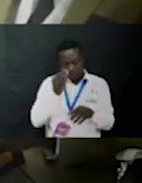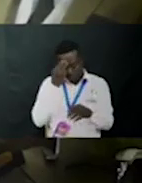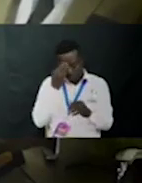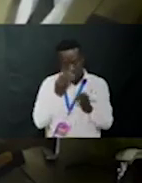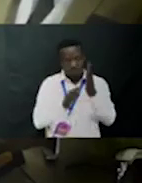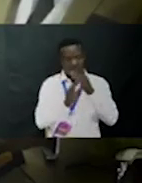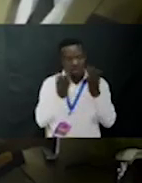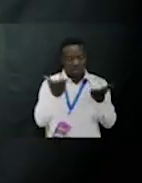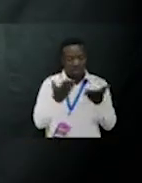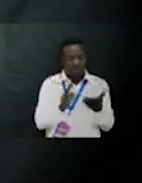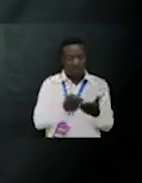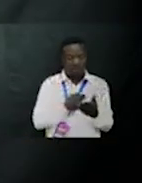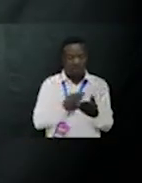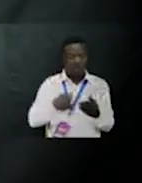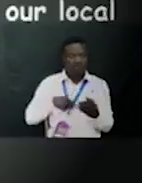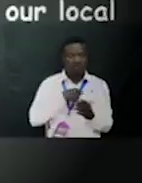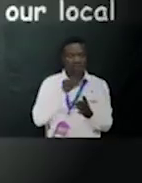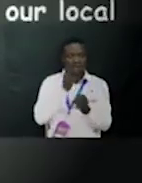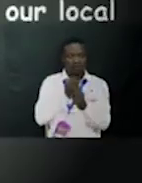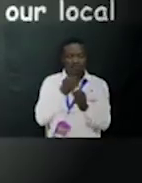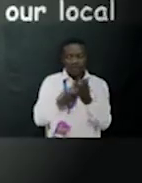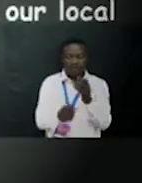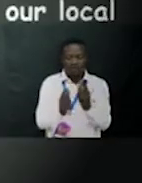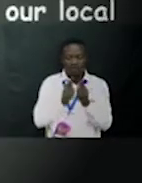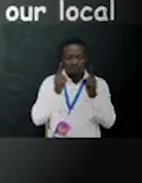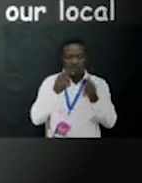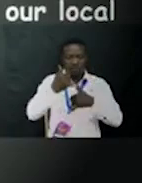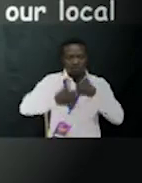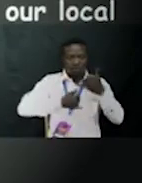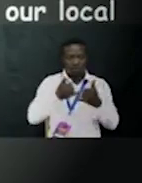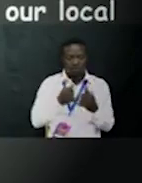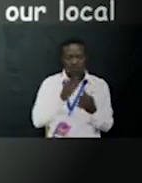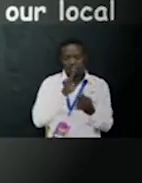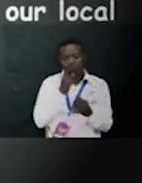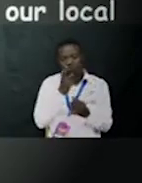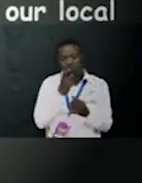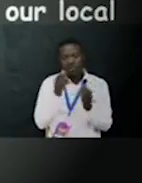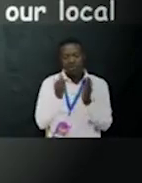us, our highest reward and greatest joy should be those whom God,